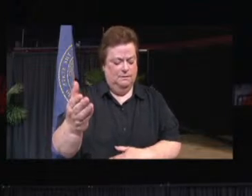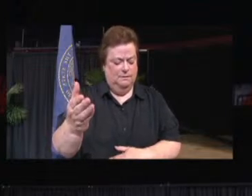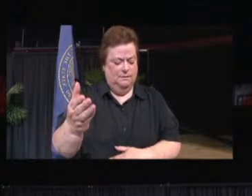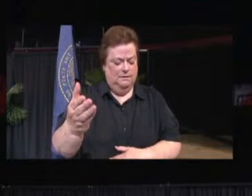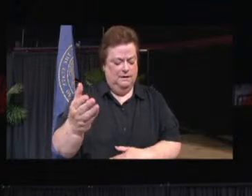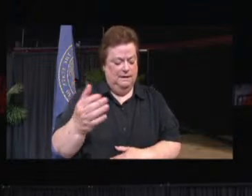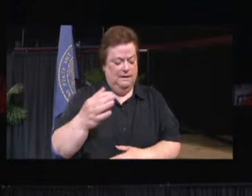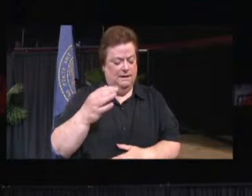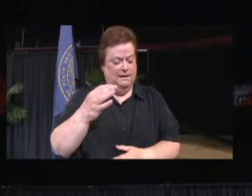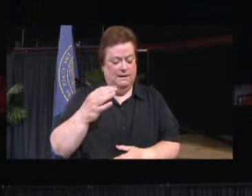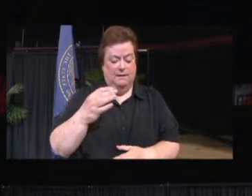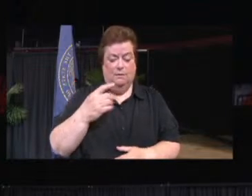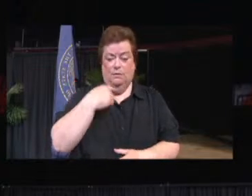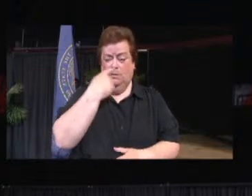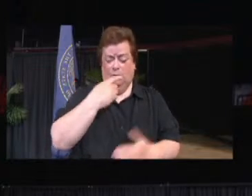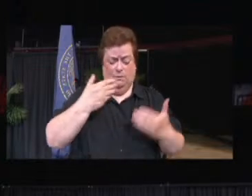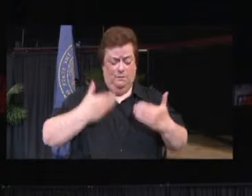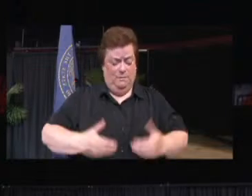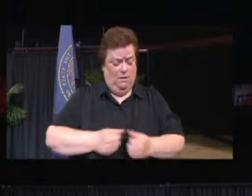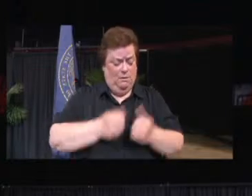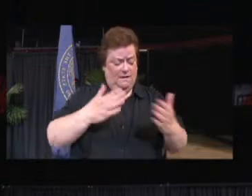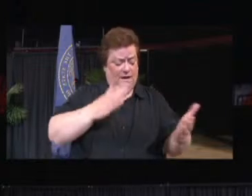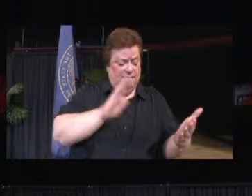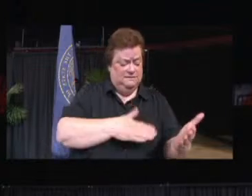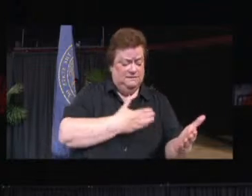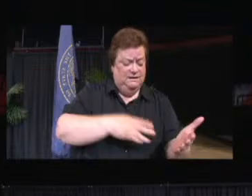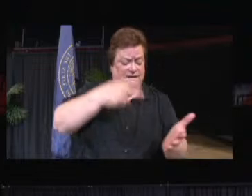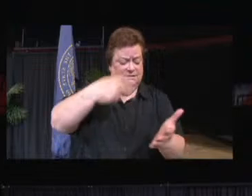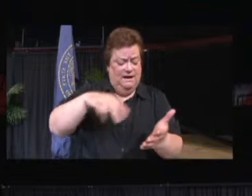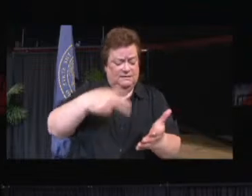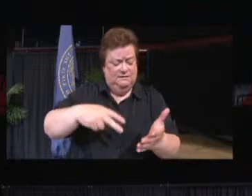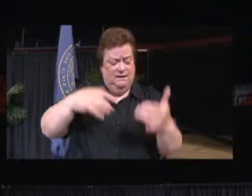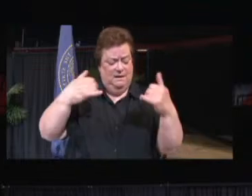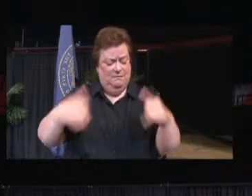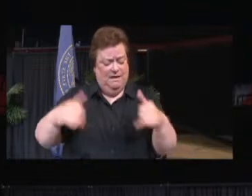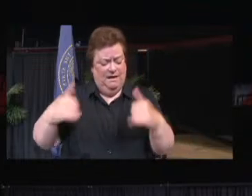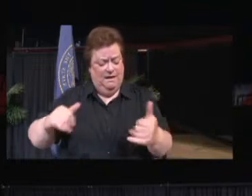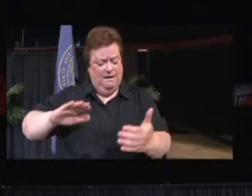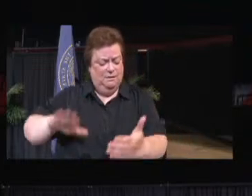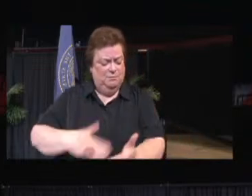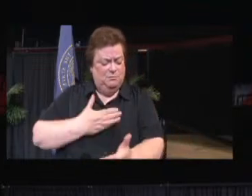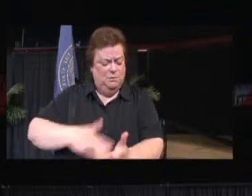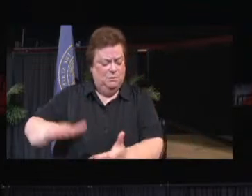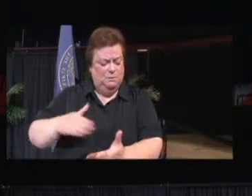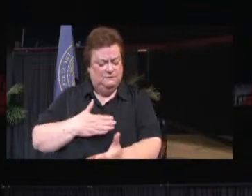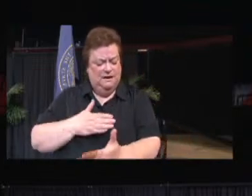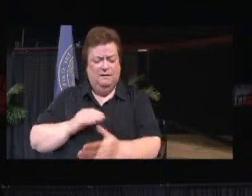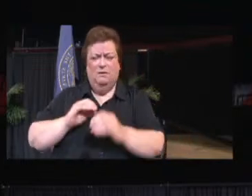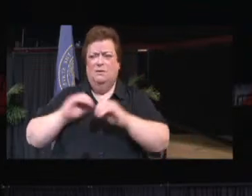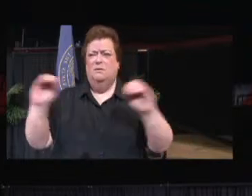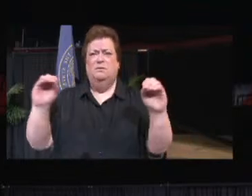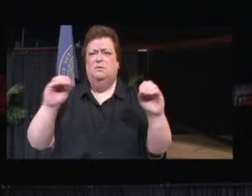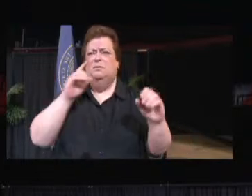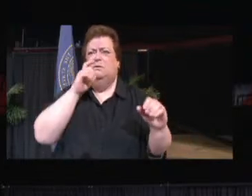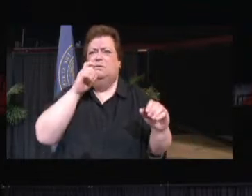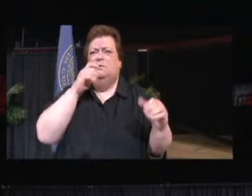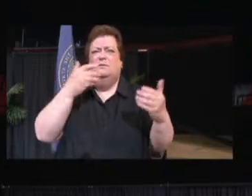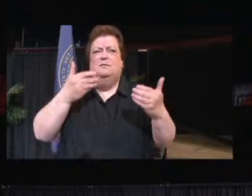Who would I be without singing, dancing, making music?